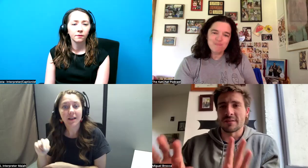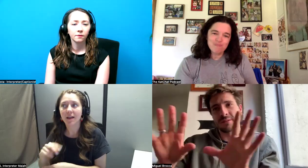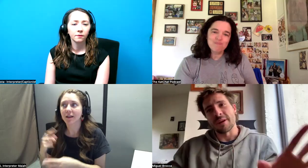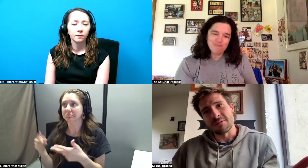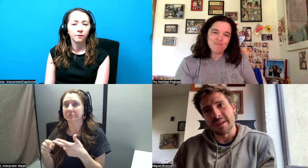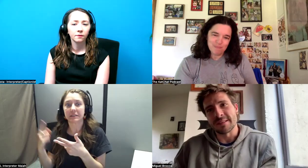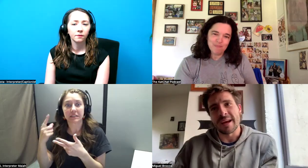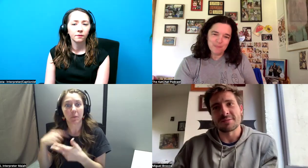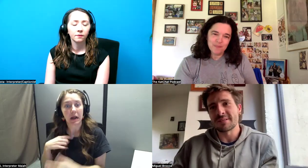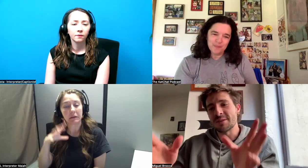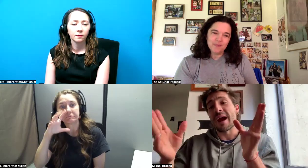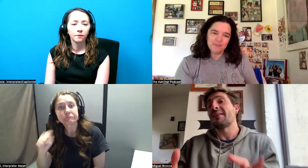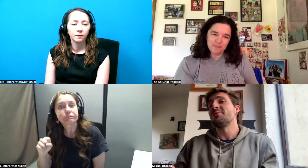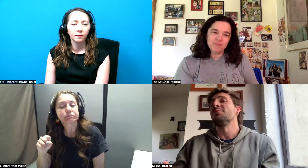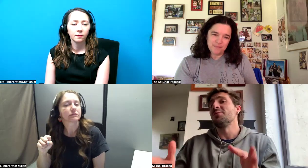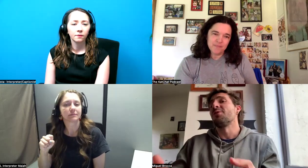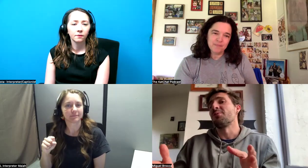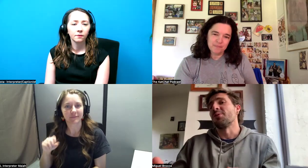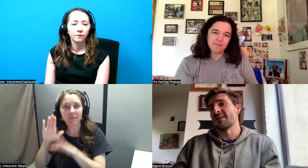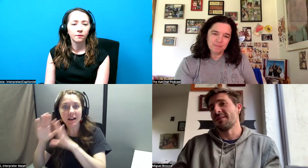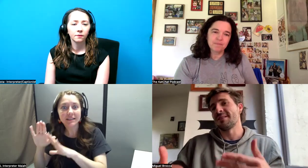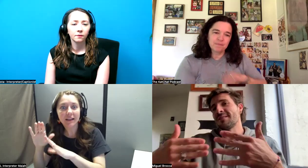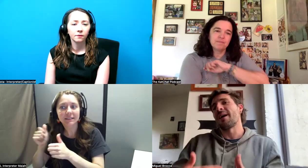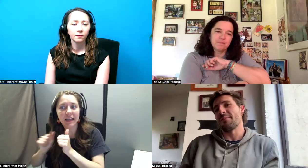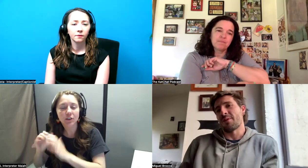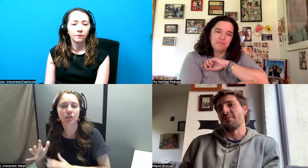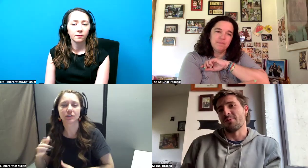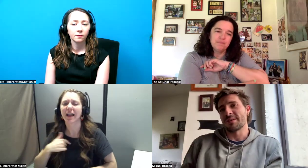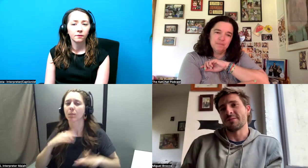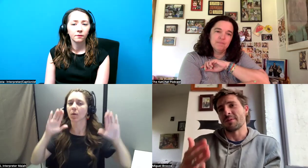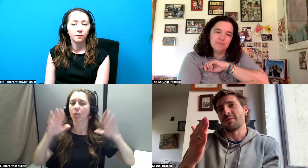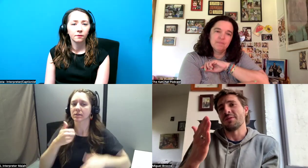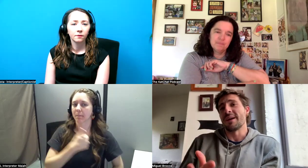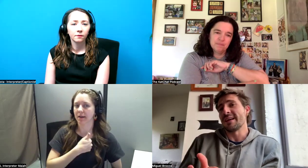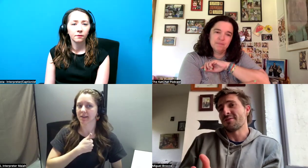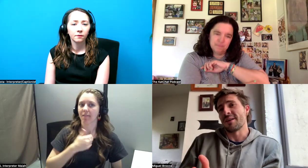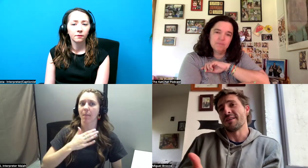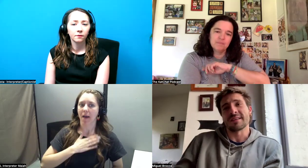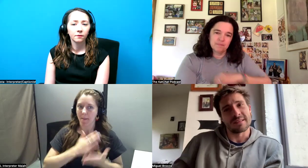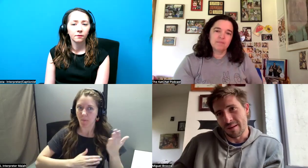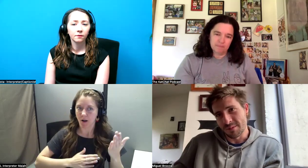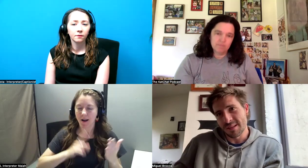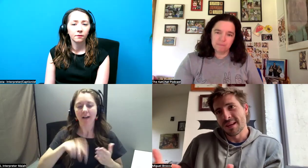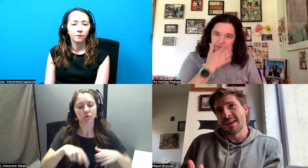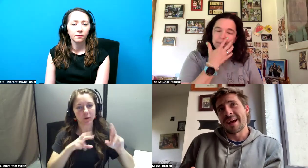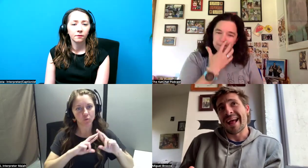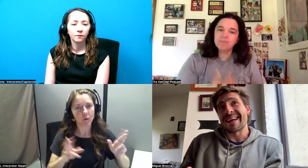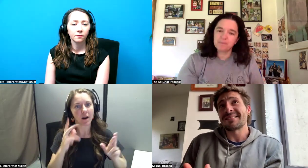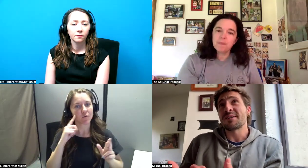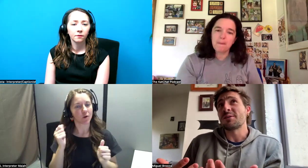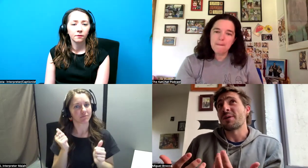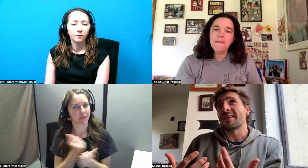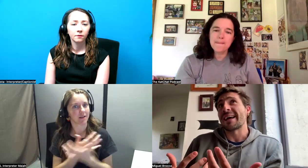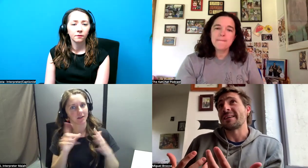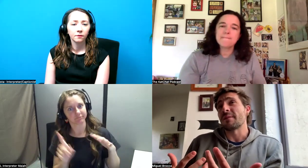and they're great and fantastic actresses. You have to do your work. And this is my part of the work, so I'm going to be ready for anything that comes. Mhm. And that's